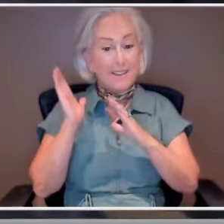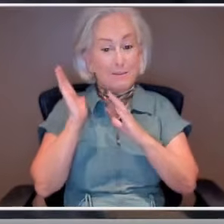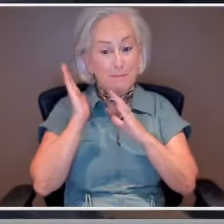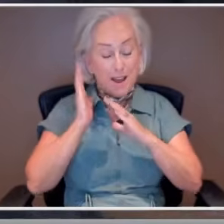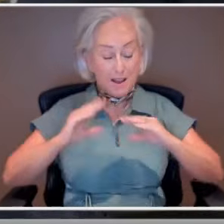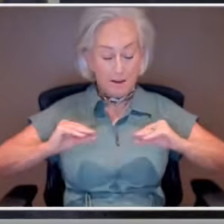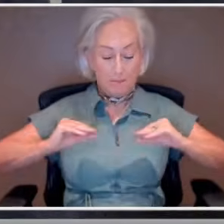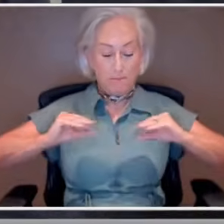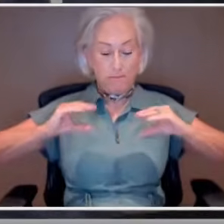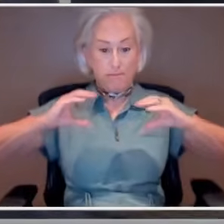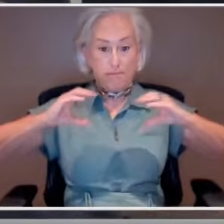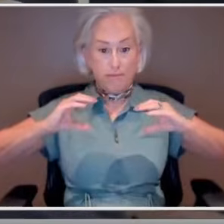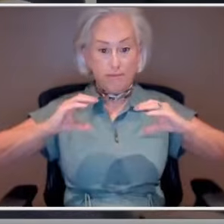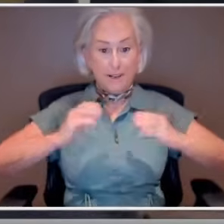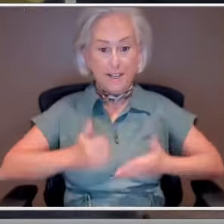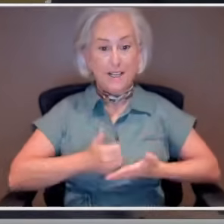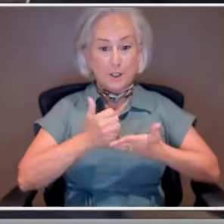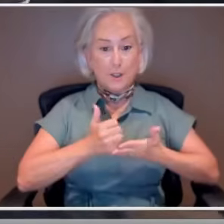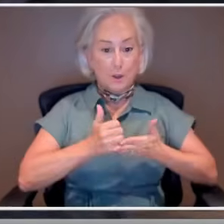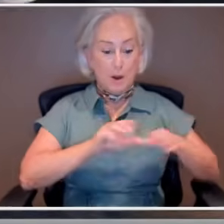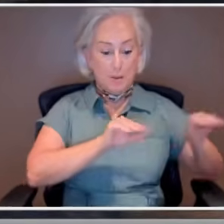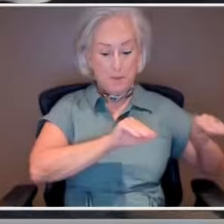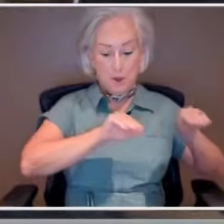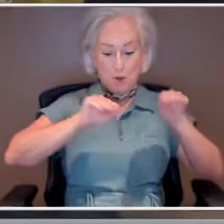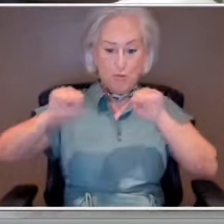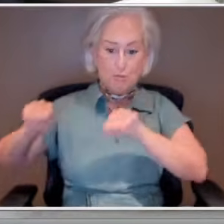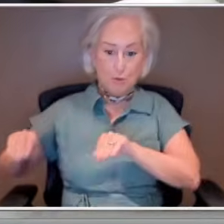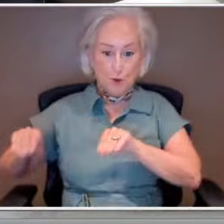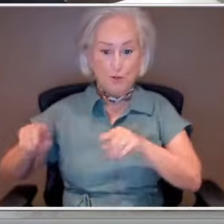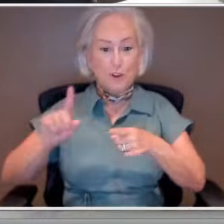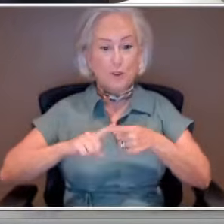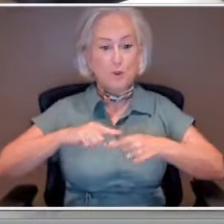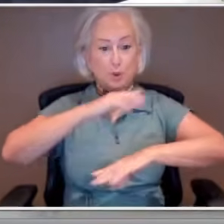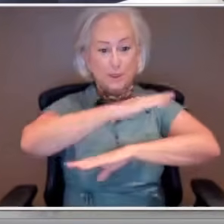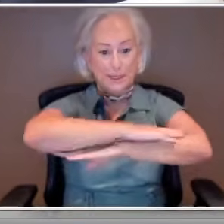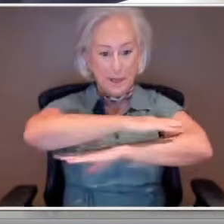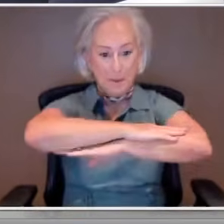smoothly slide Keith from his hospital bed onto the procedure table.